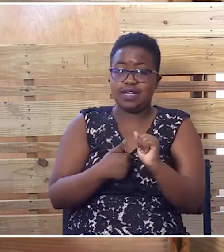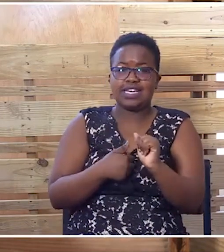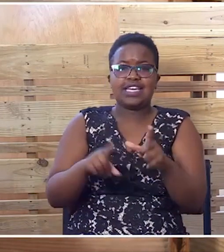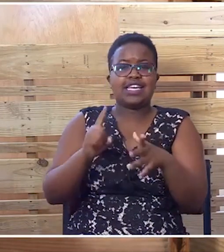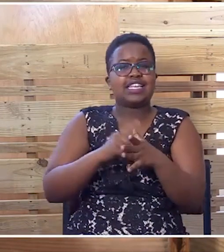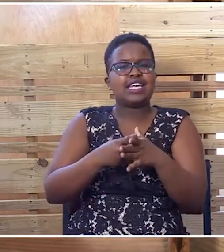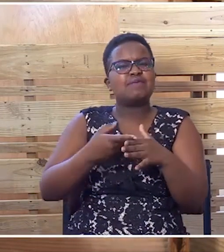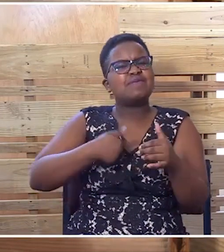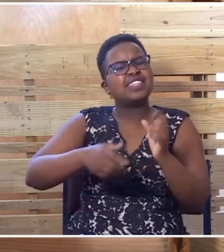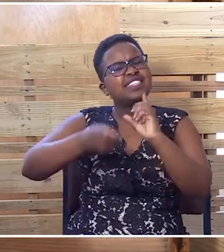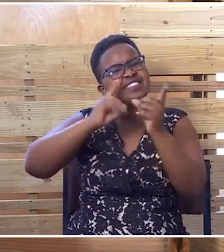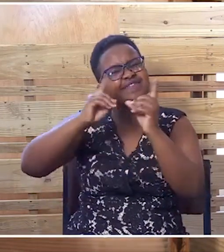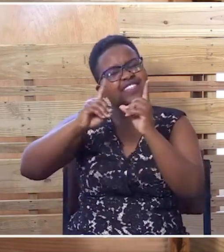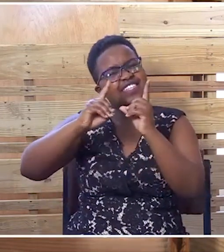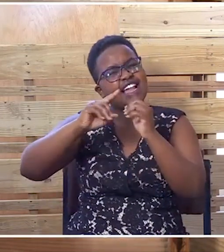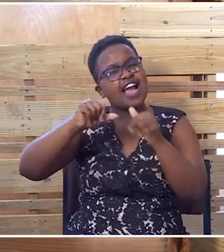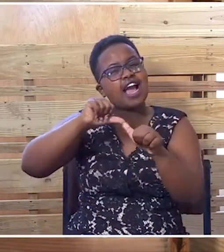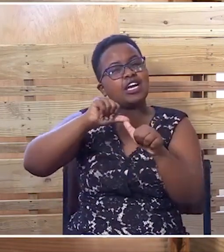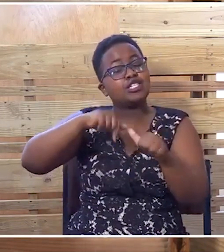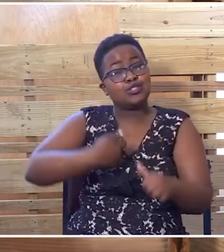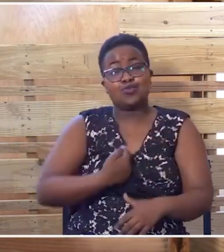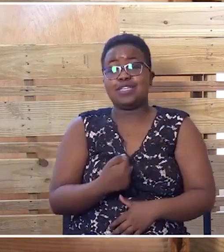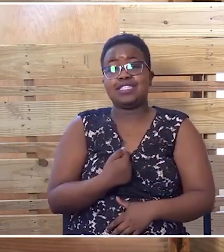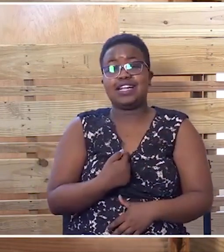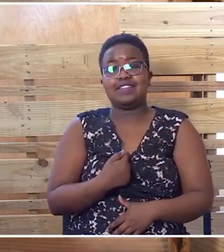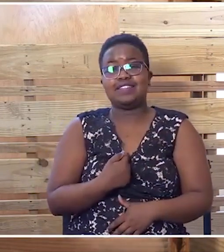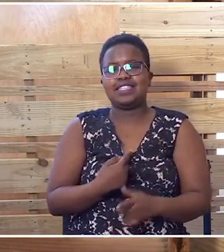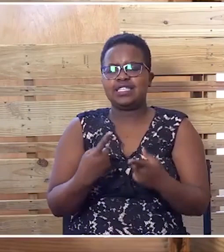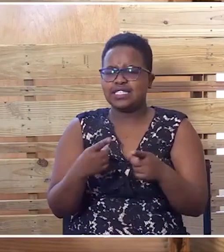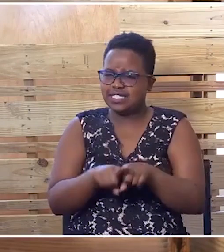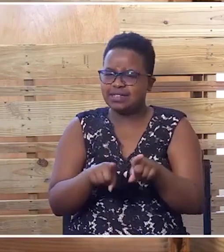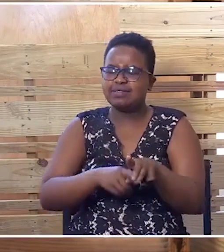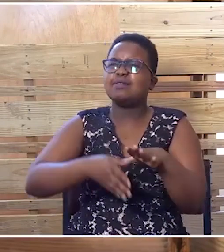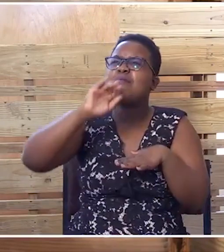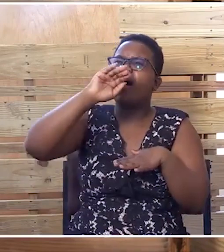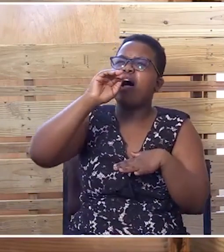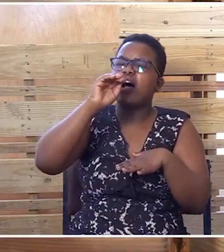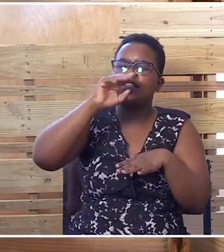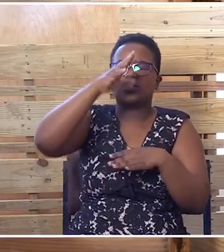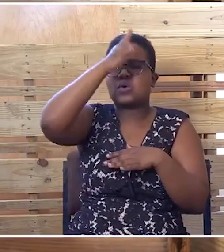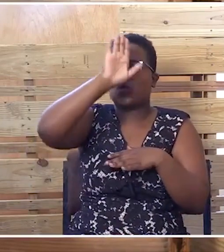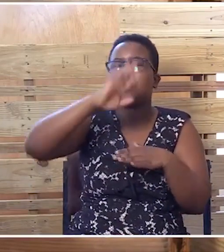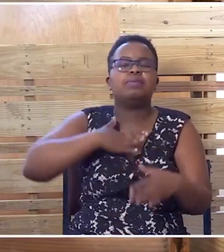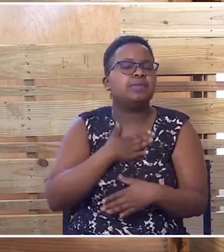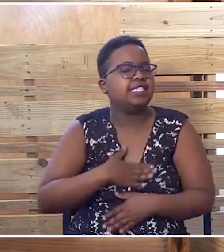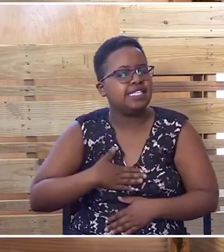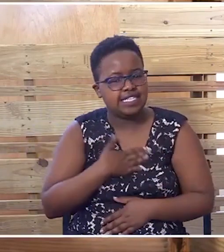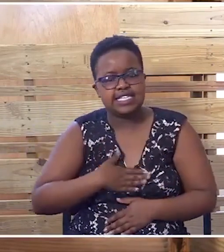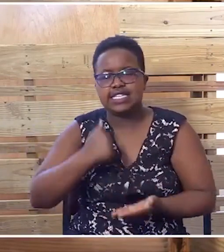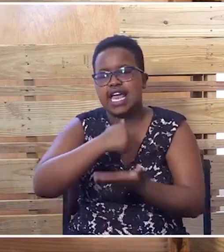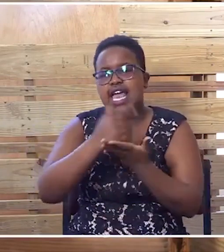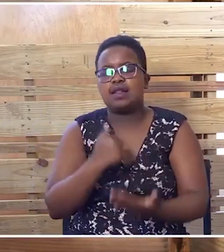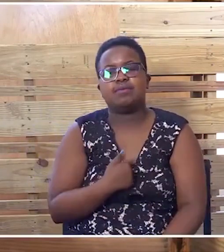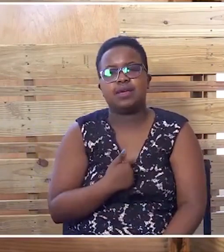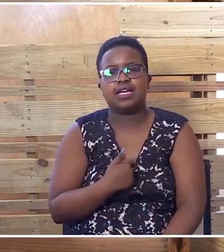myself, you know, as Teacher Andrew. I should start doing these things and asking God to help me. I know it is not easy. You know, there's a friend of mine